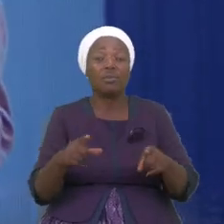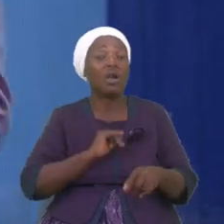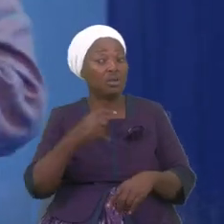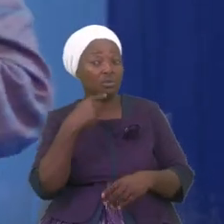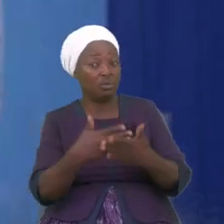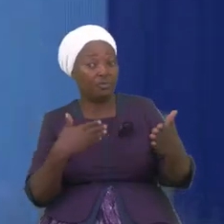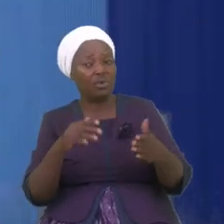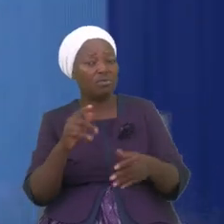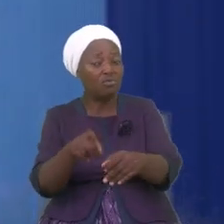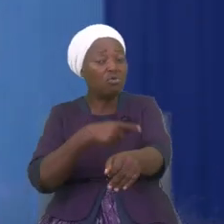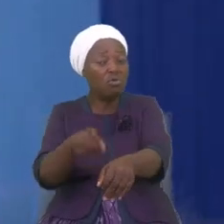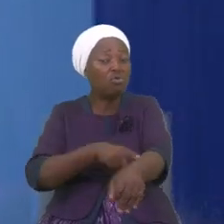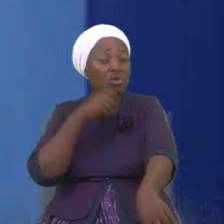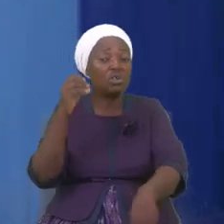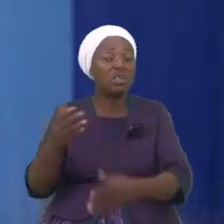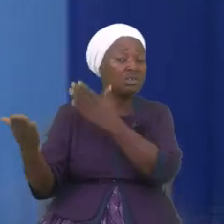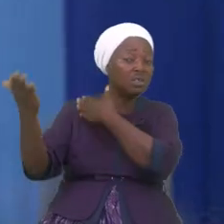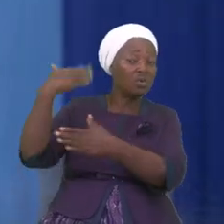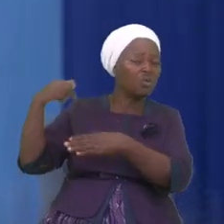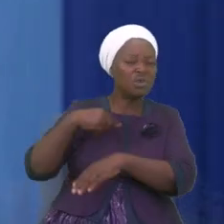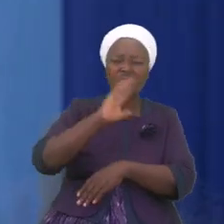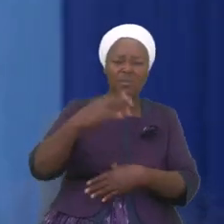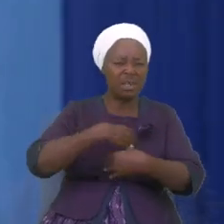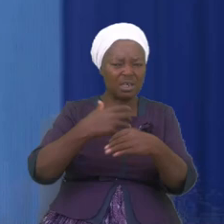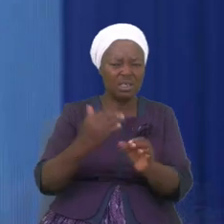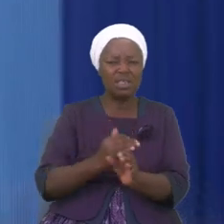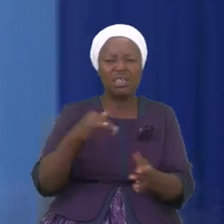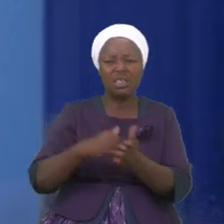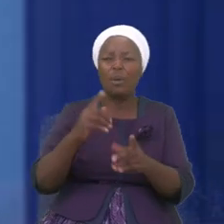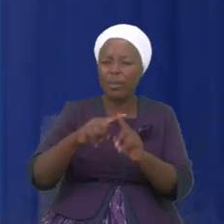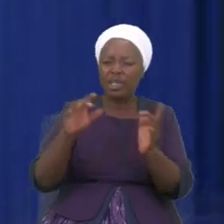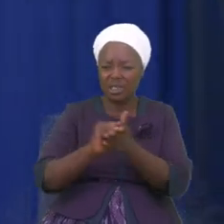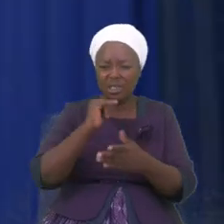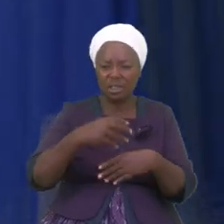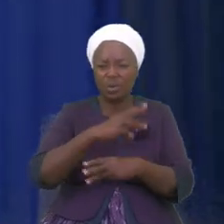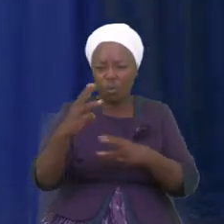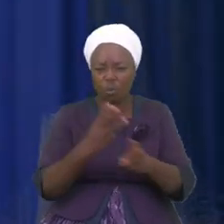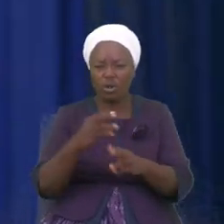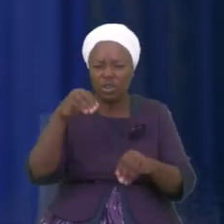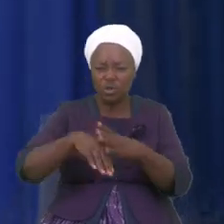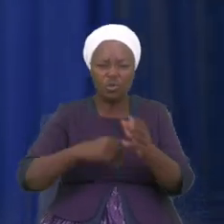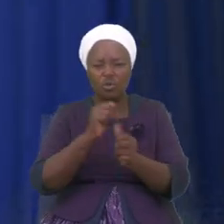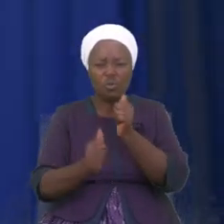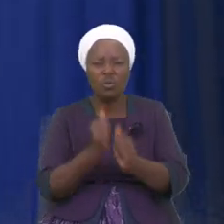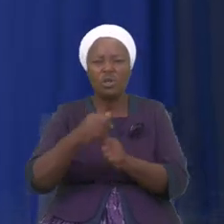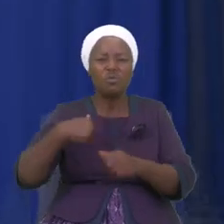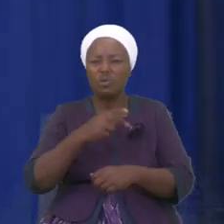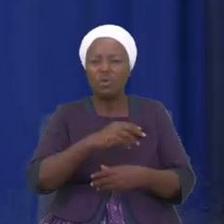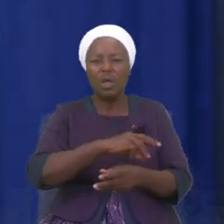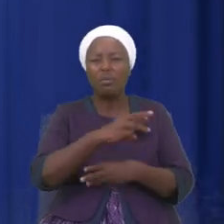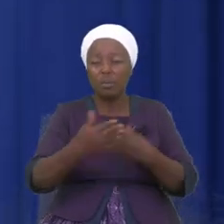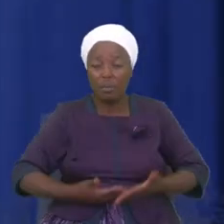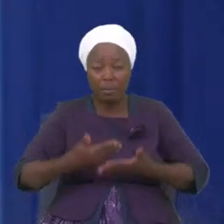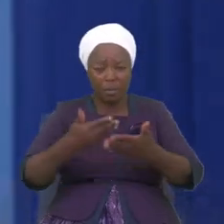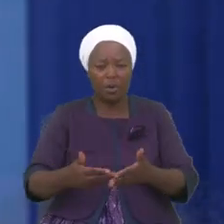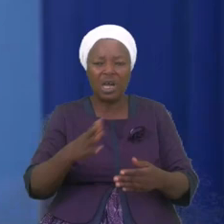long ago. We didn't create that. That's the world into which you are born. And the world of sin and